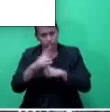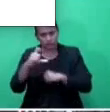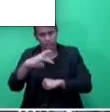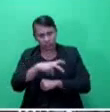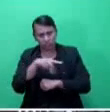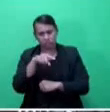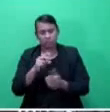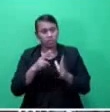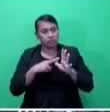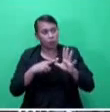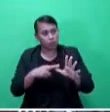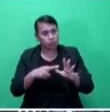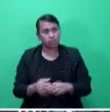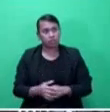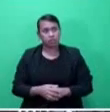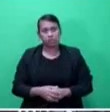budget